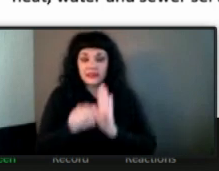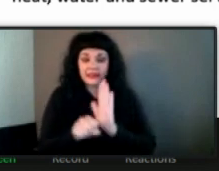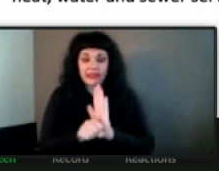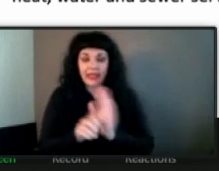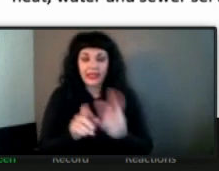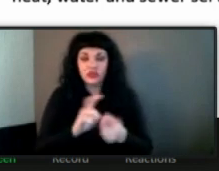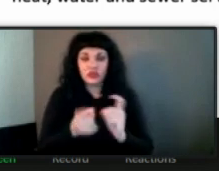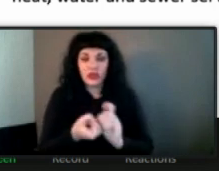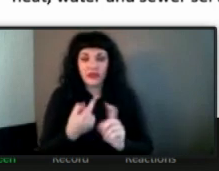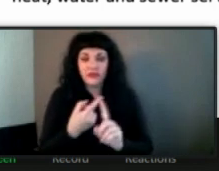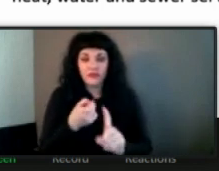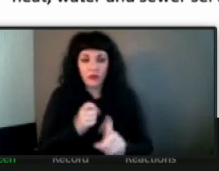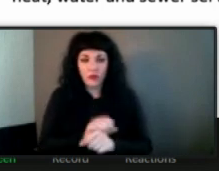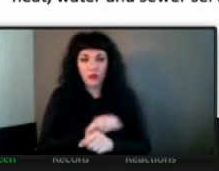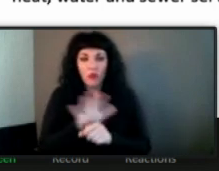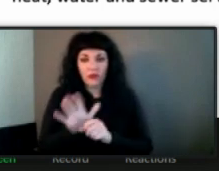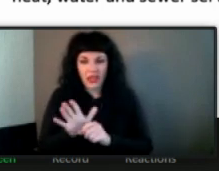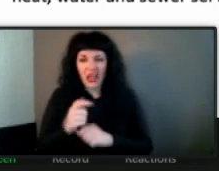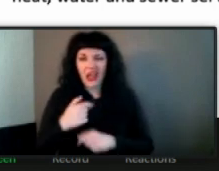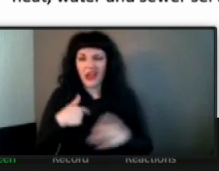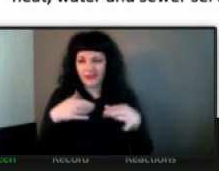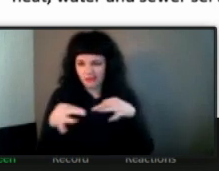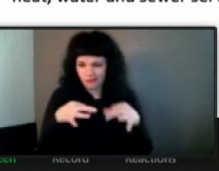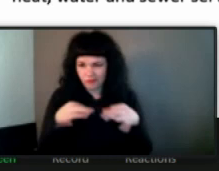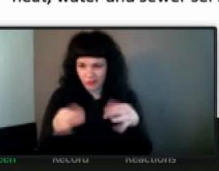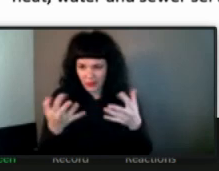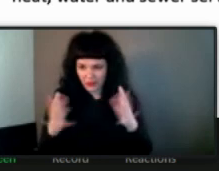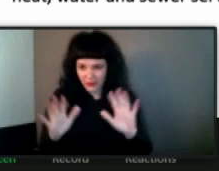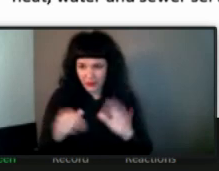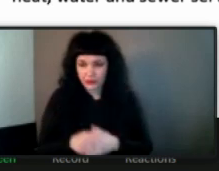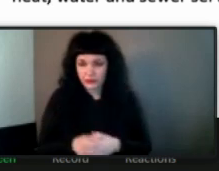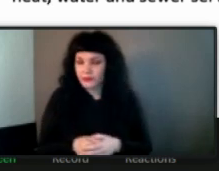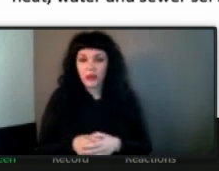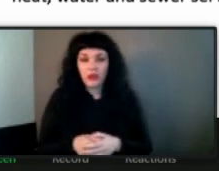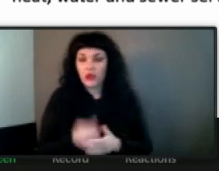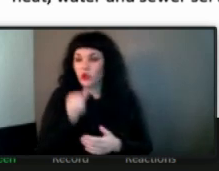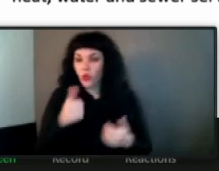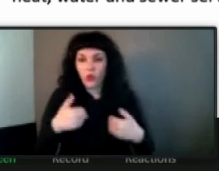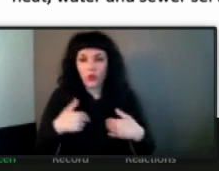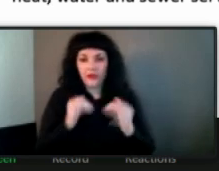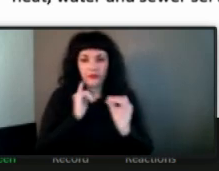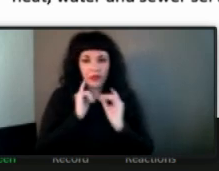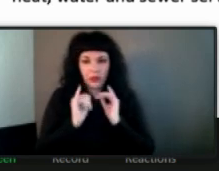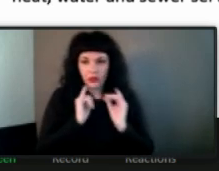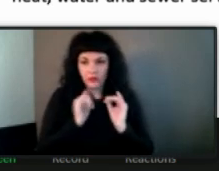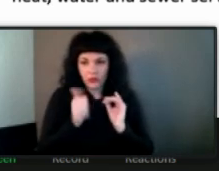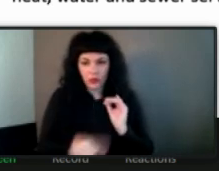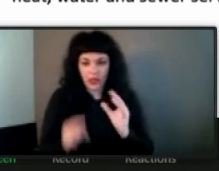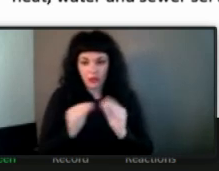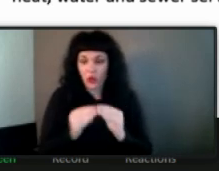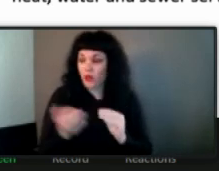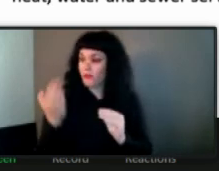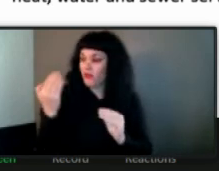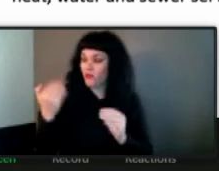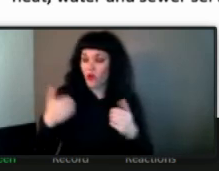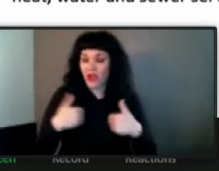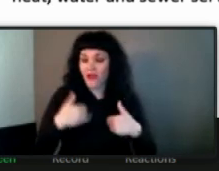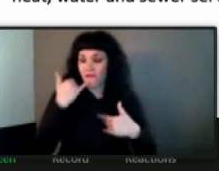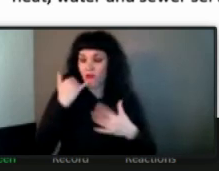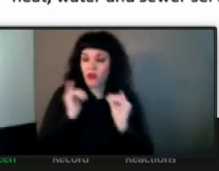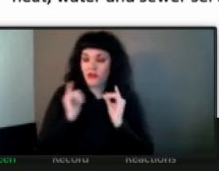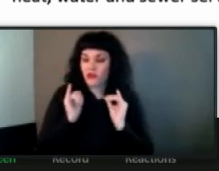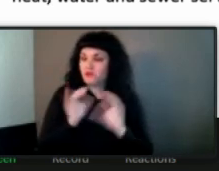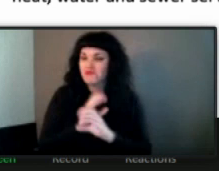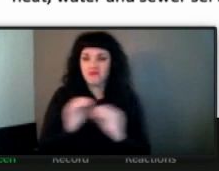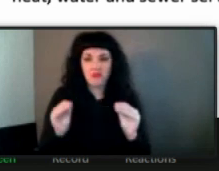have phone interviews anymore. They used to have to call in and have phone interviews. They got rid of that. I talked about suspending the one time a year